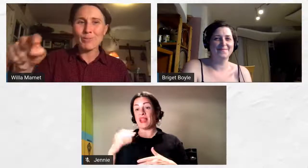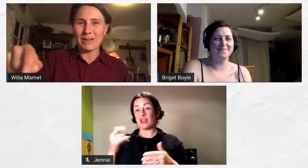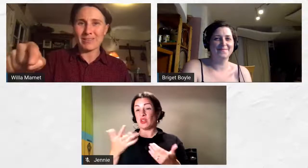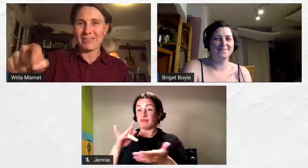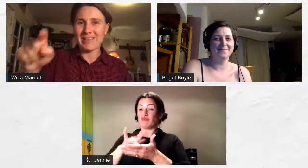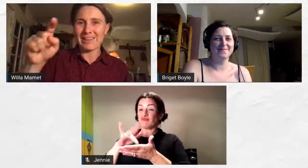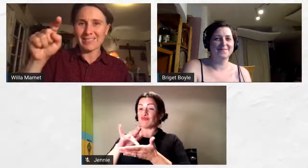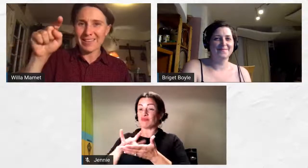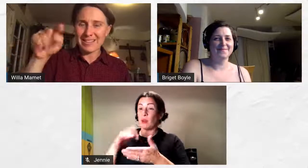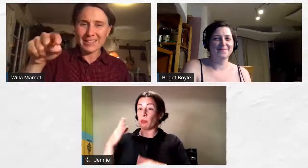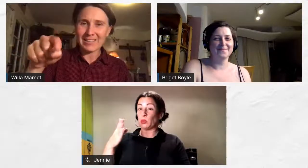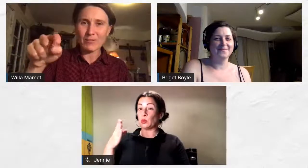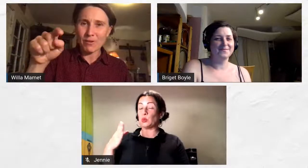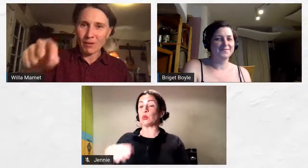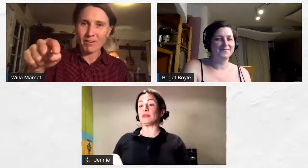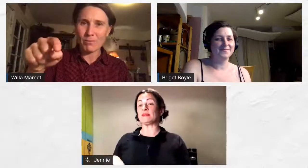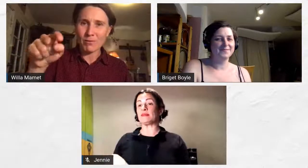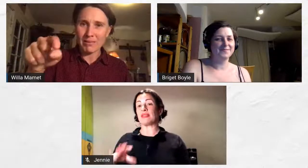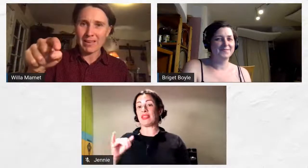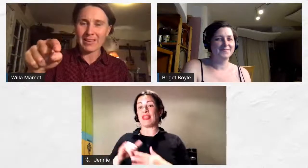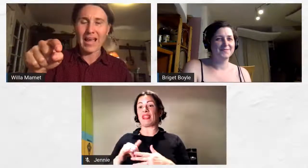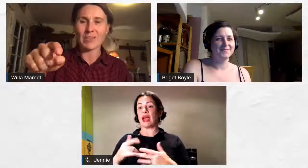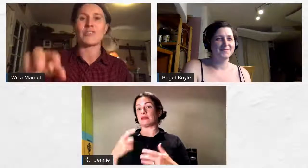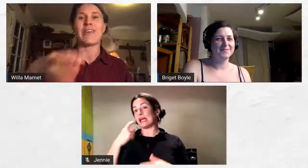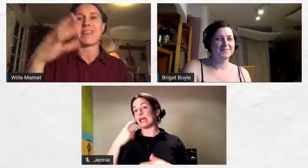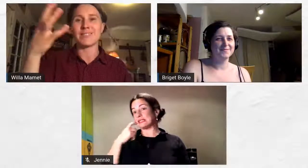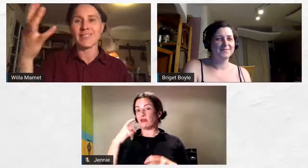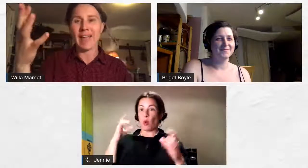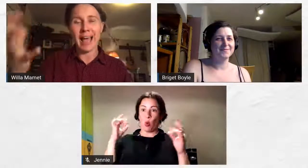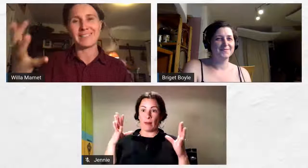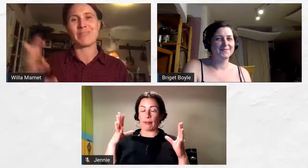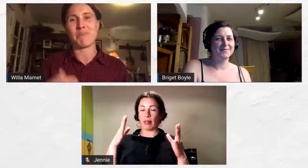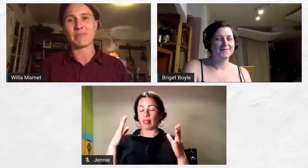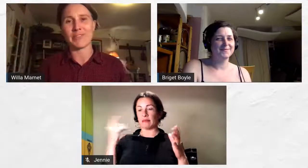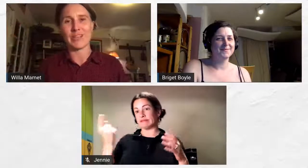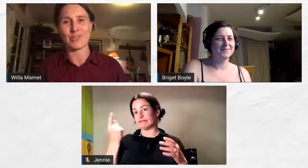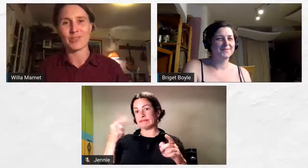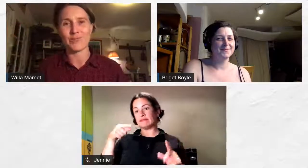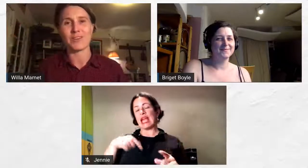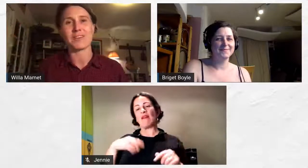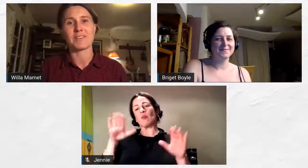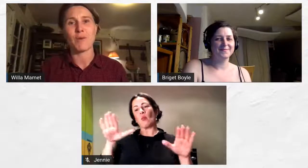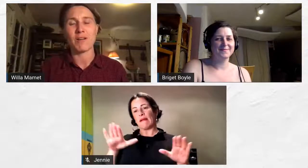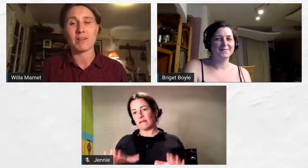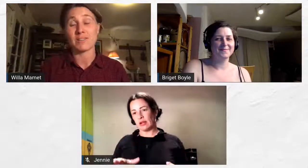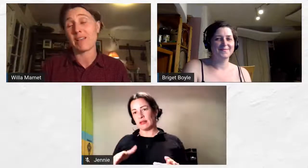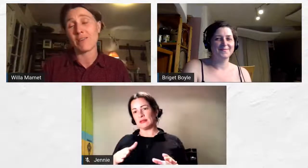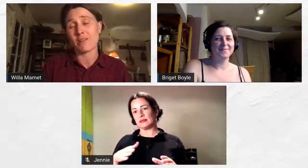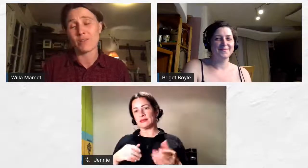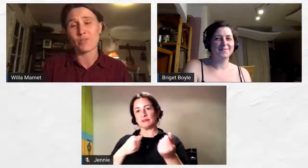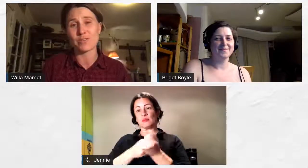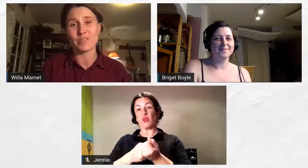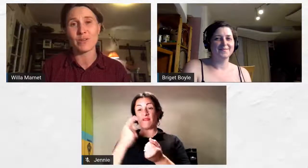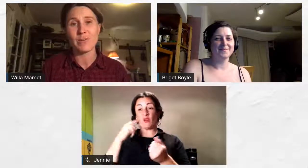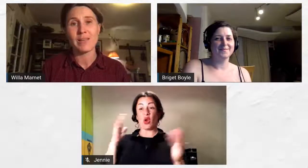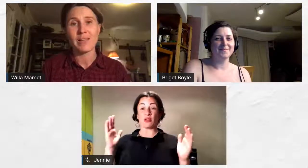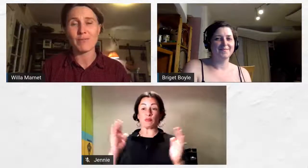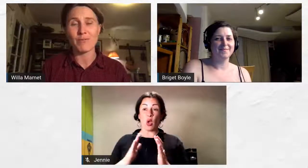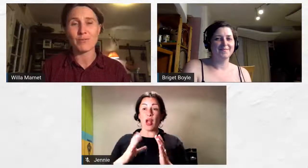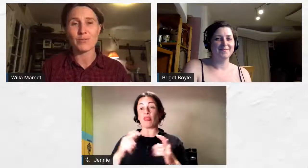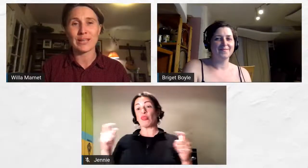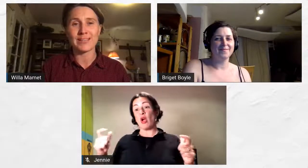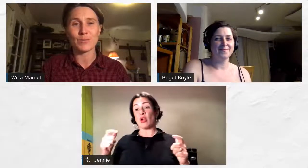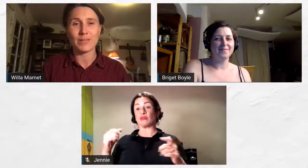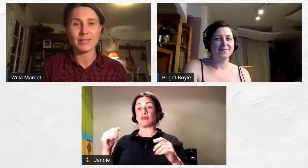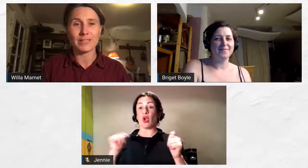little blue button. That addictive, horrible thing actually has excellent ramifications for small artists and even large ones. So if